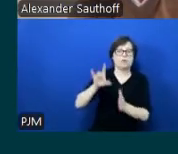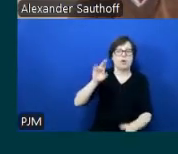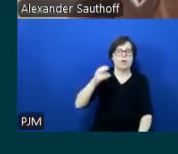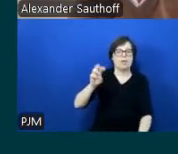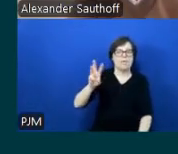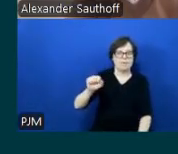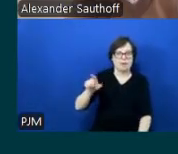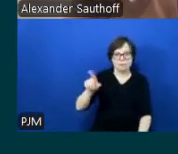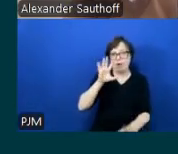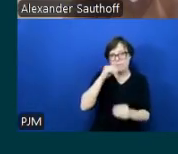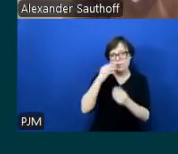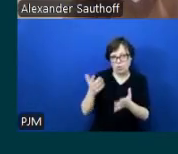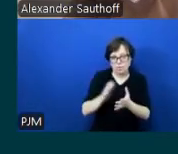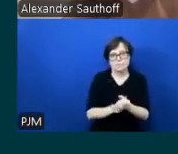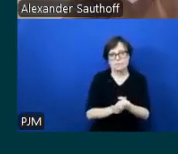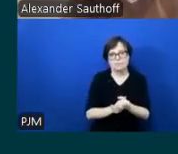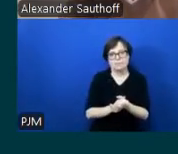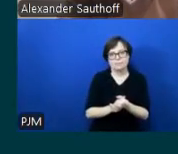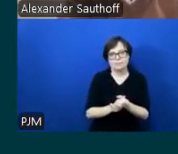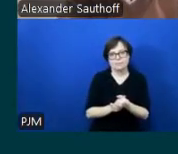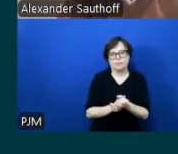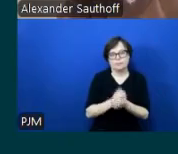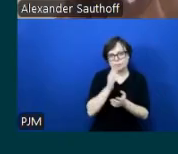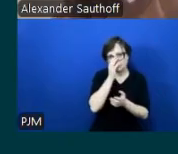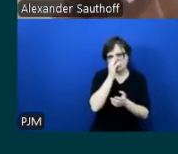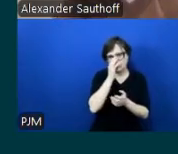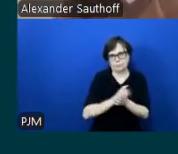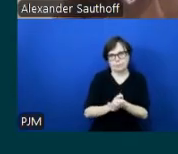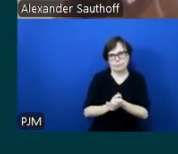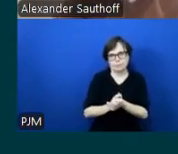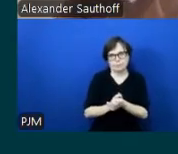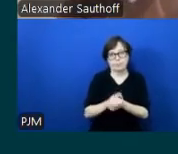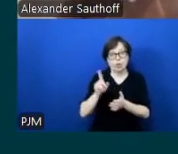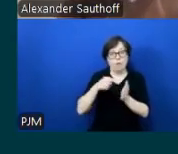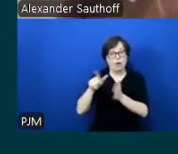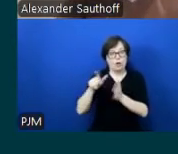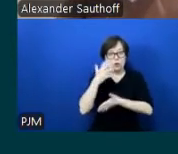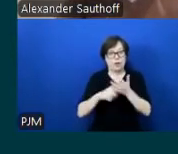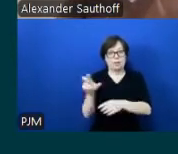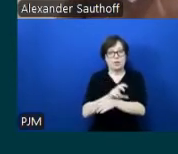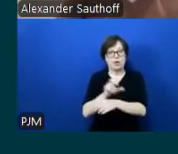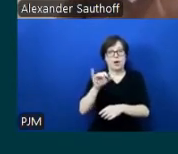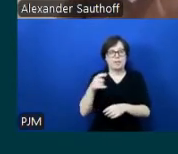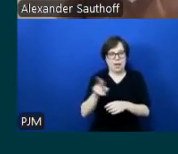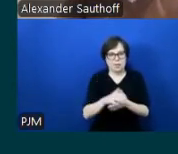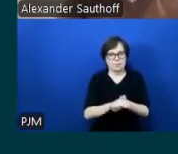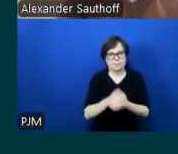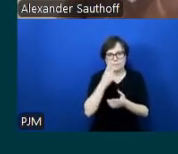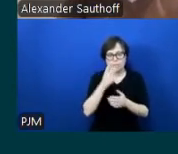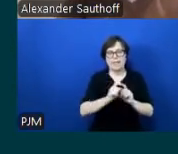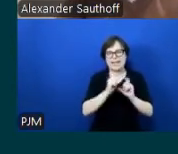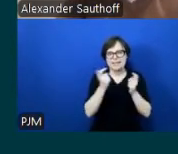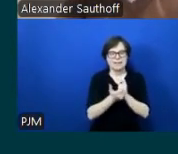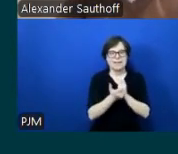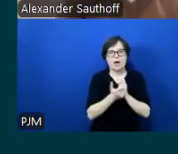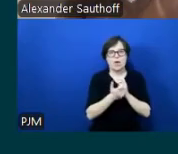technology. So there, for example, you would just see the whole foliage cover. On this slide, you can also